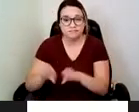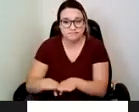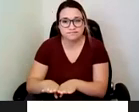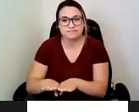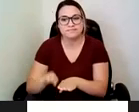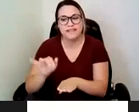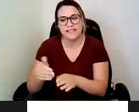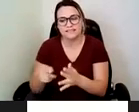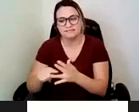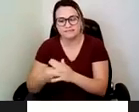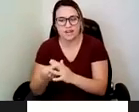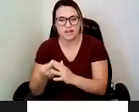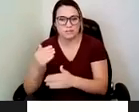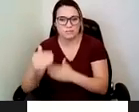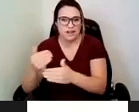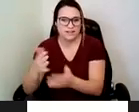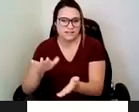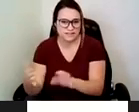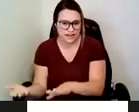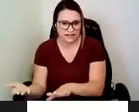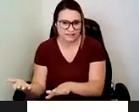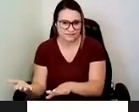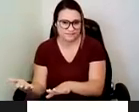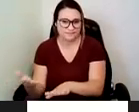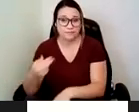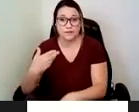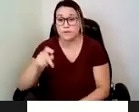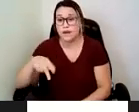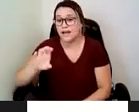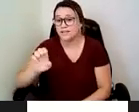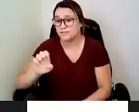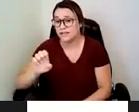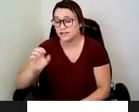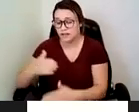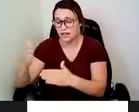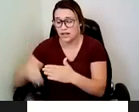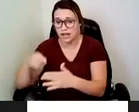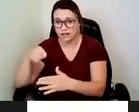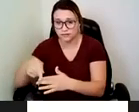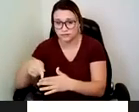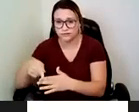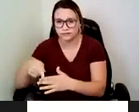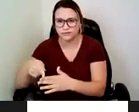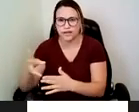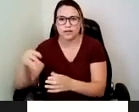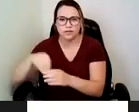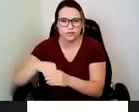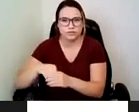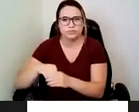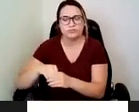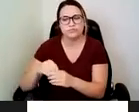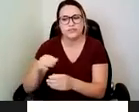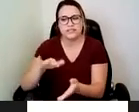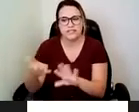dying. So you can see hospice is in that end period and also includes after death bereavement support for the